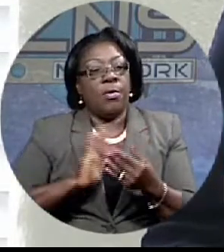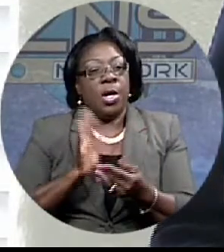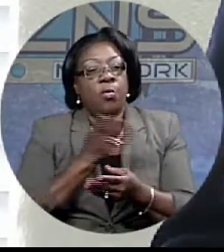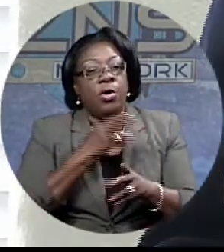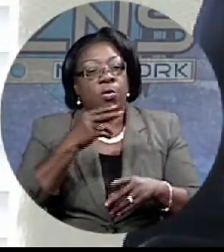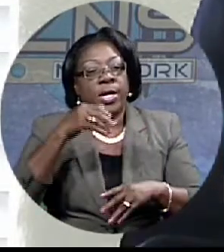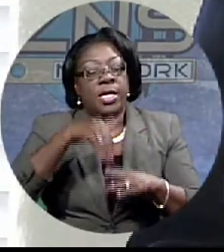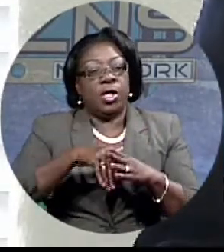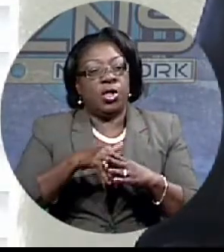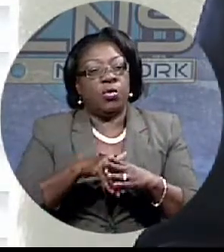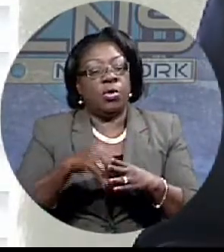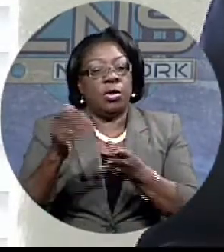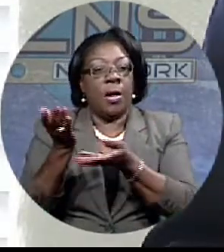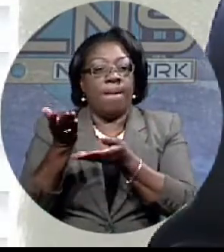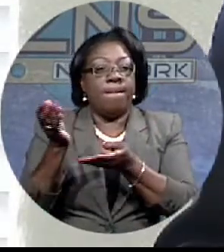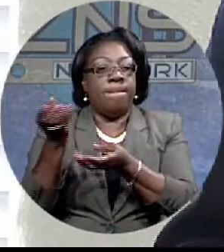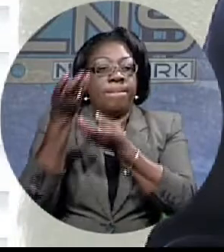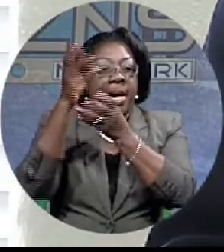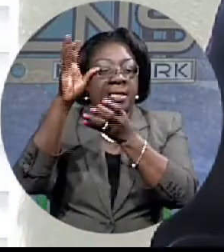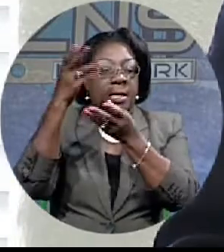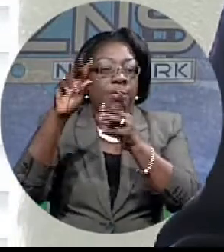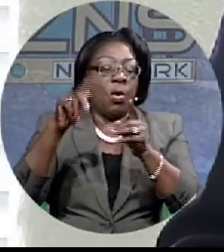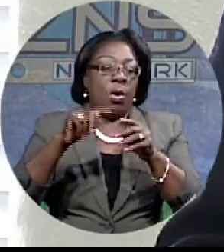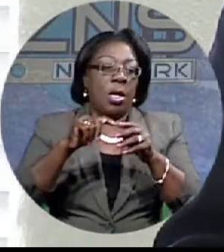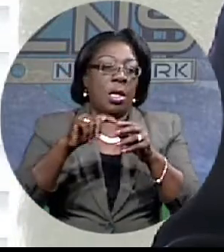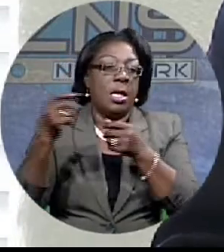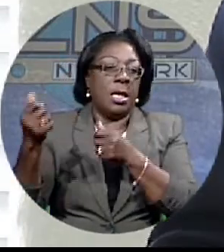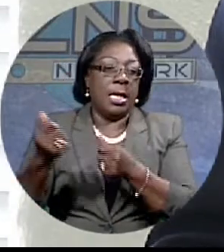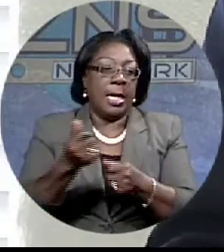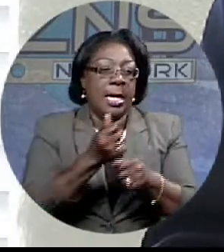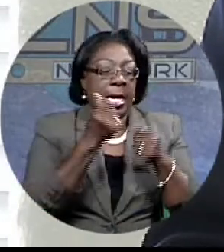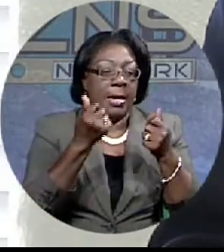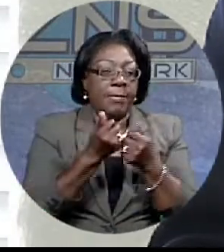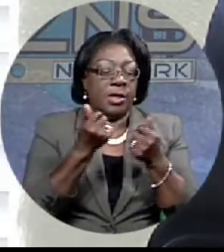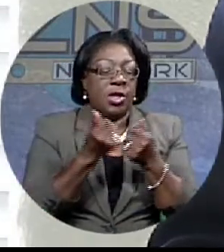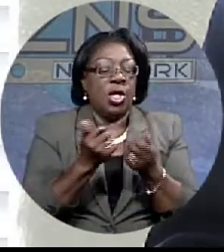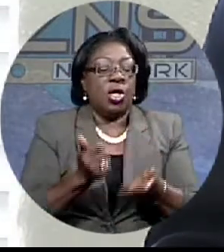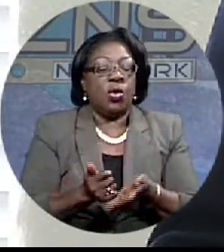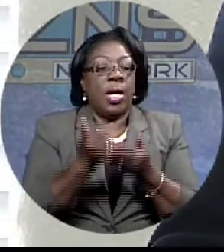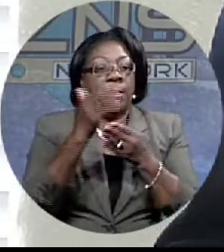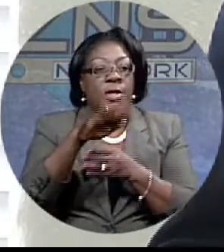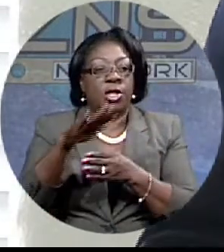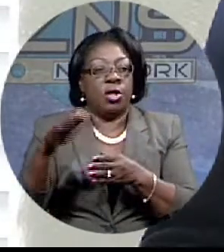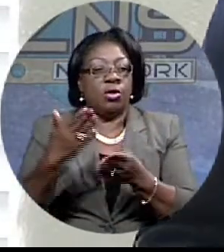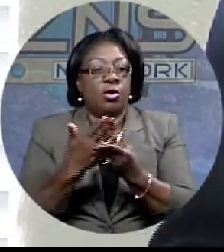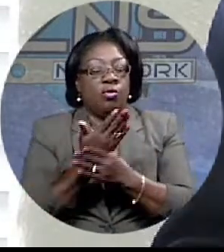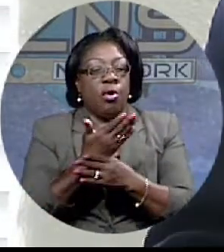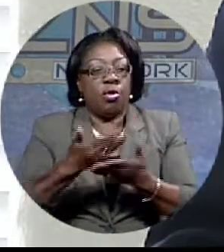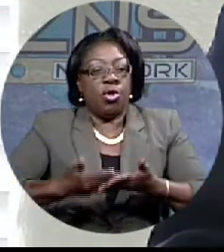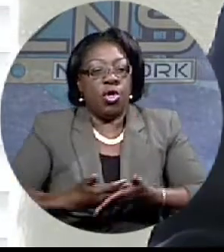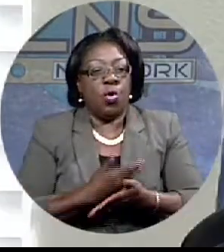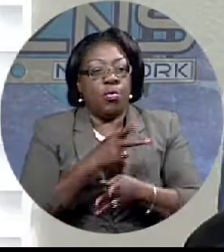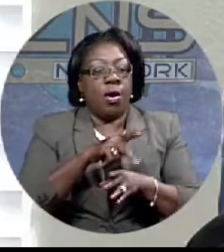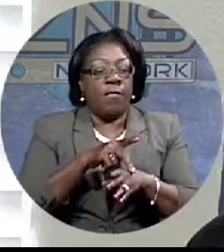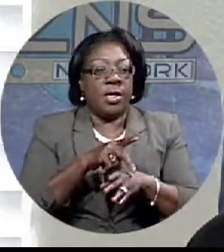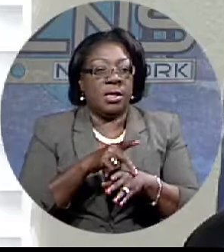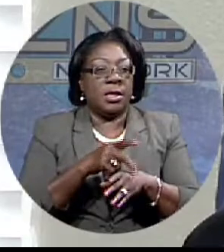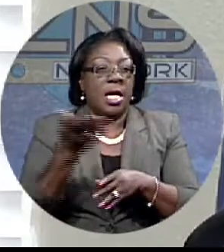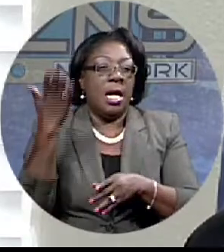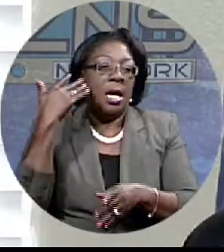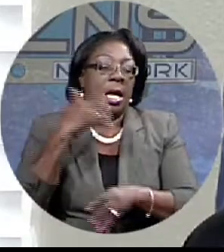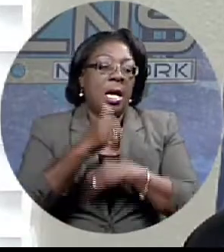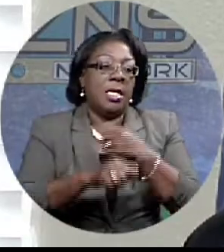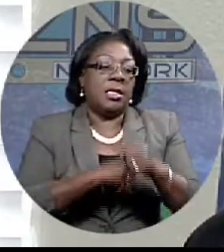the law enforcement basketball tournament to assist the underprivileged kids throughout New Providence. Last